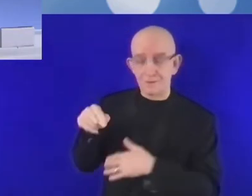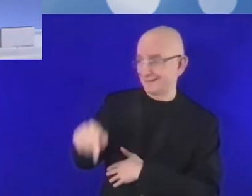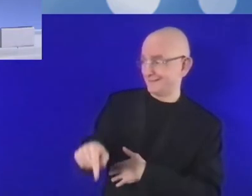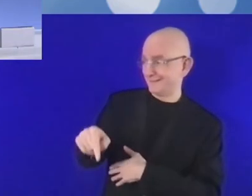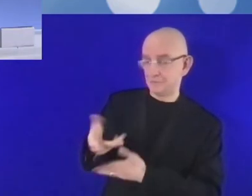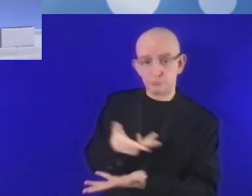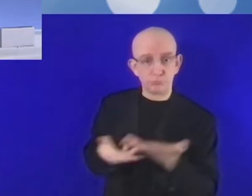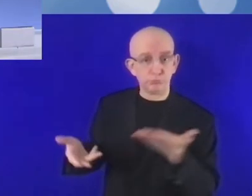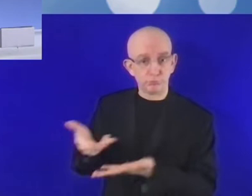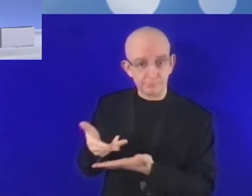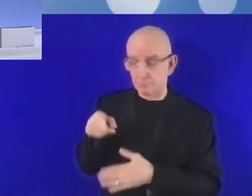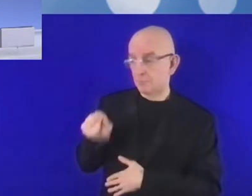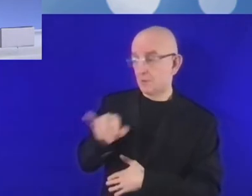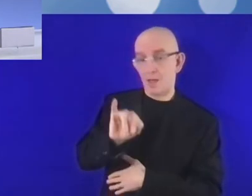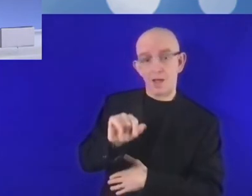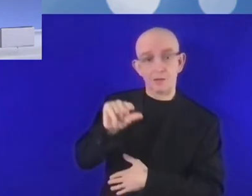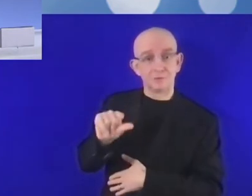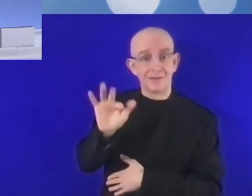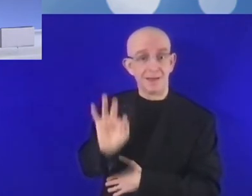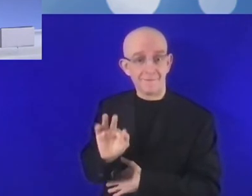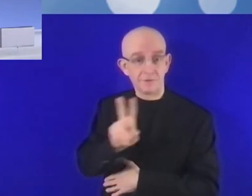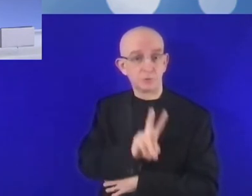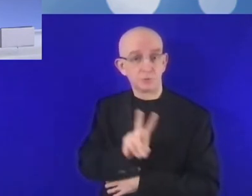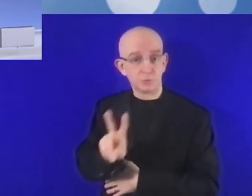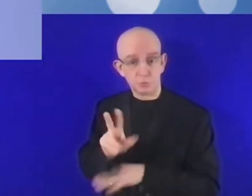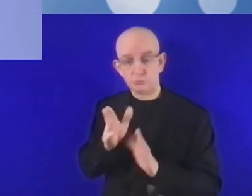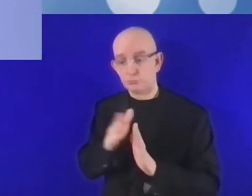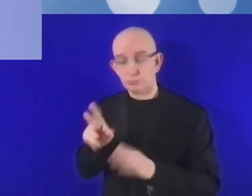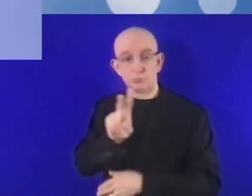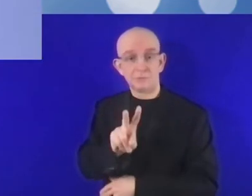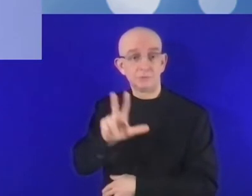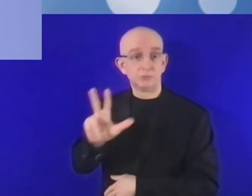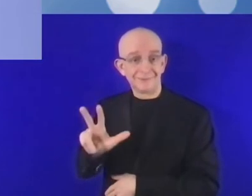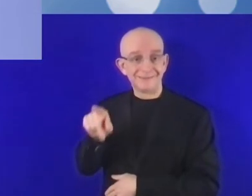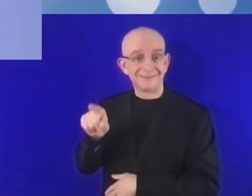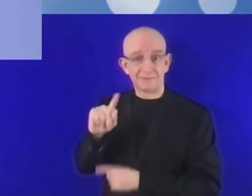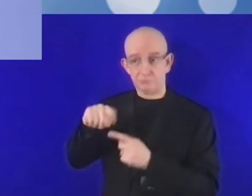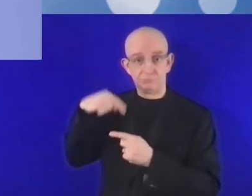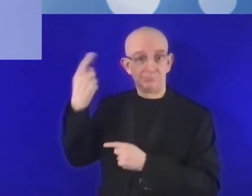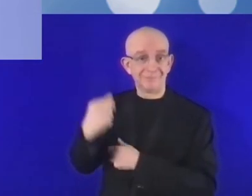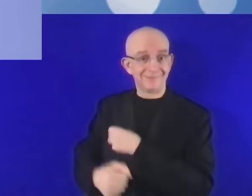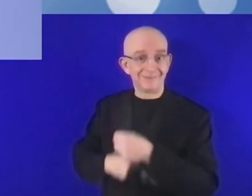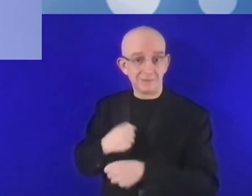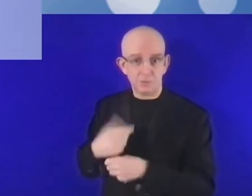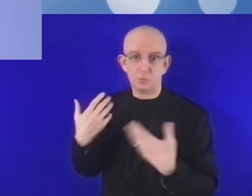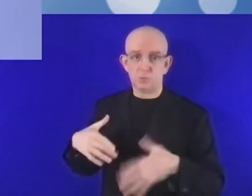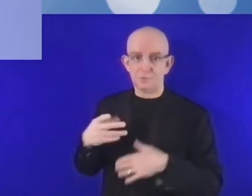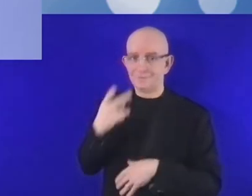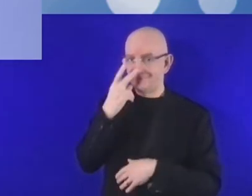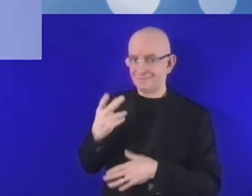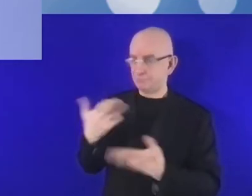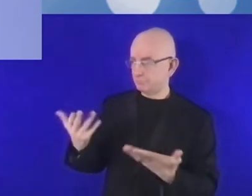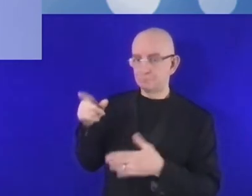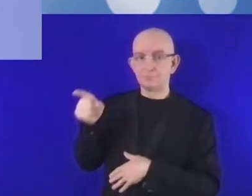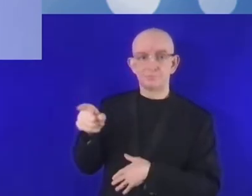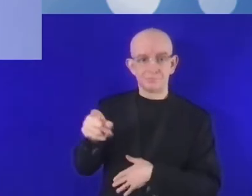european investment bank you very much sir and let me start with a warm thank you to the organizers